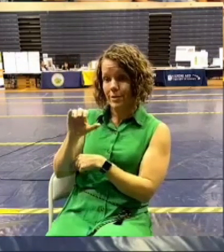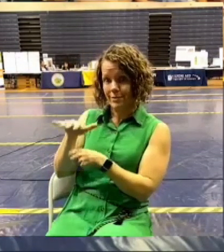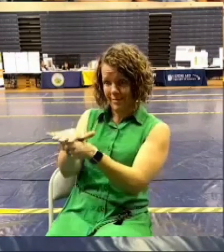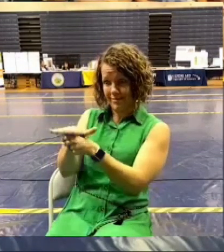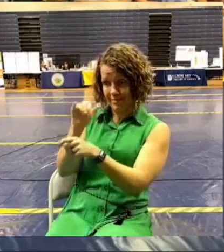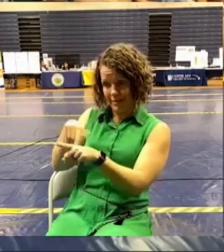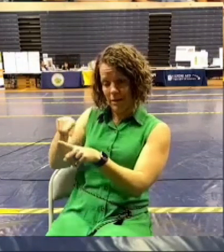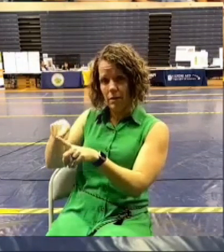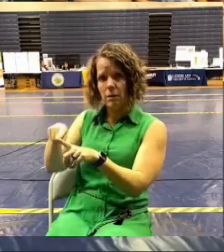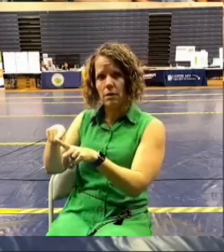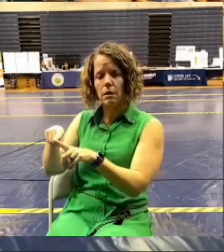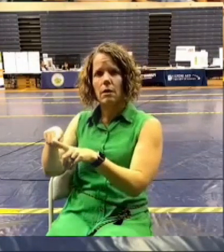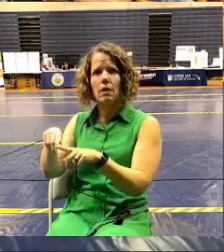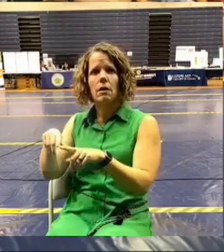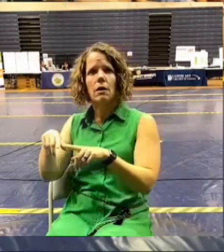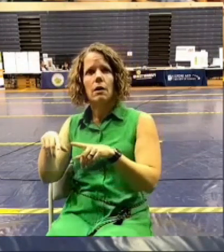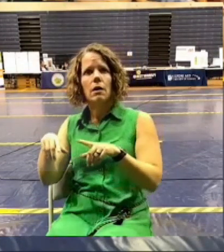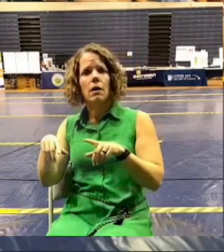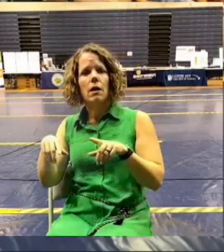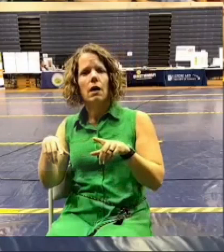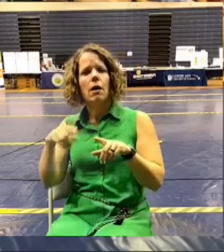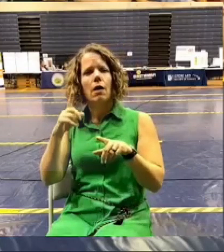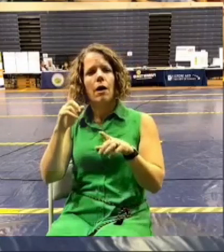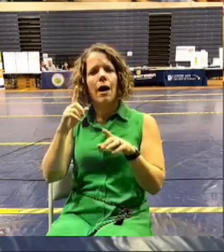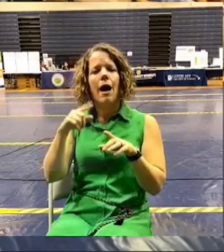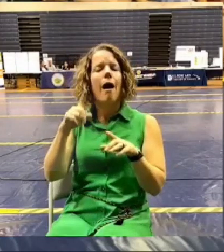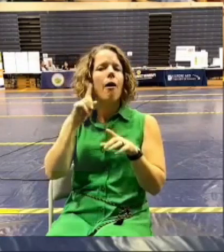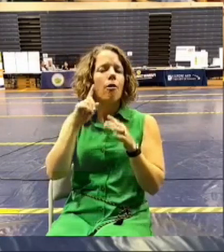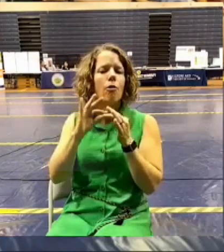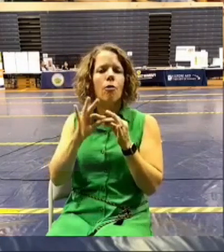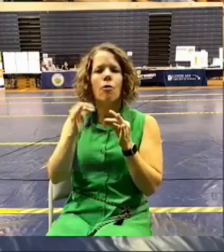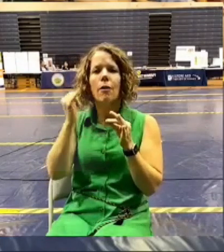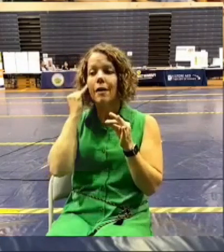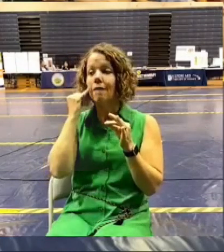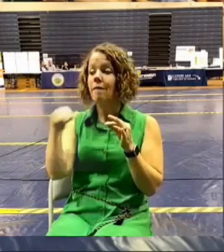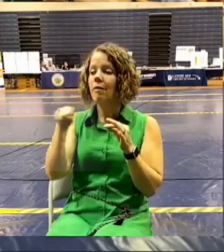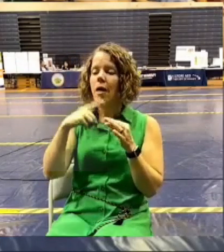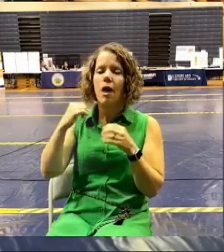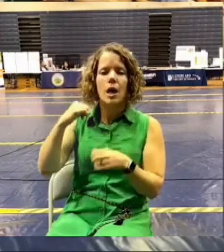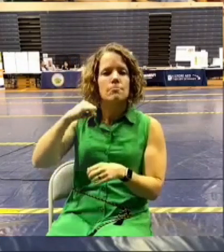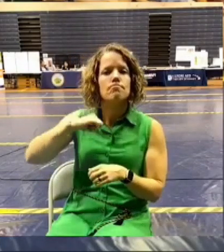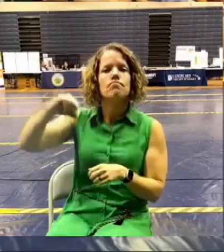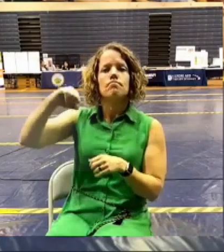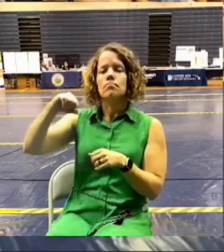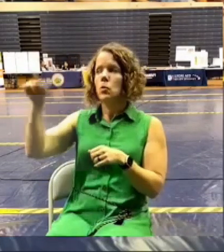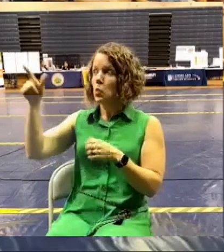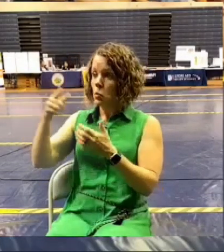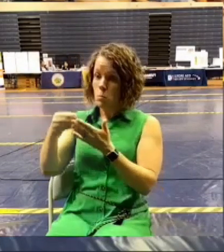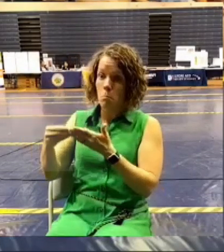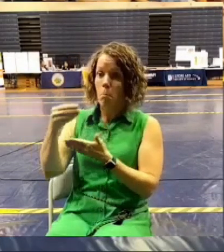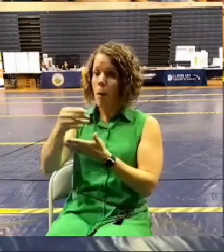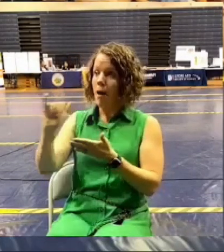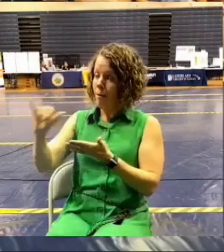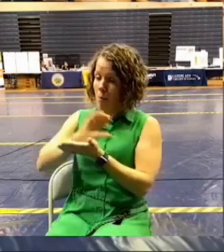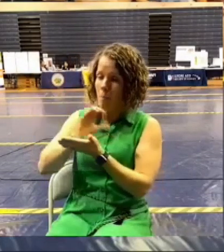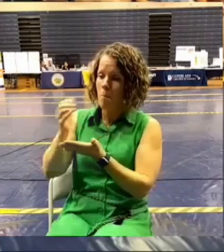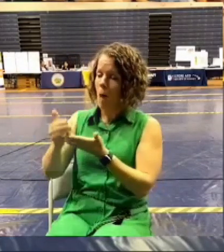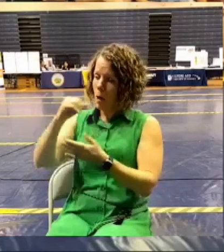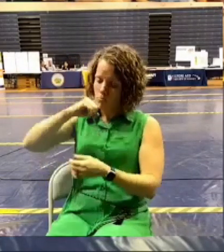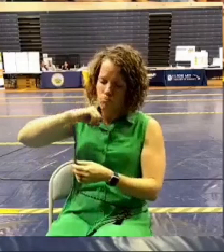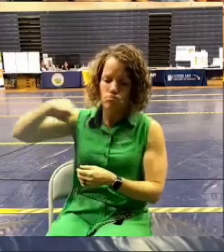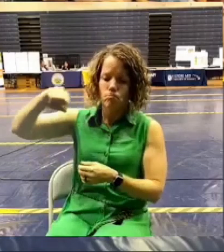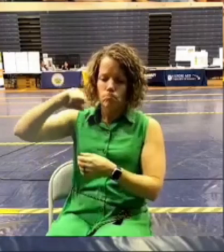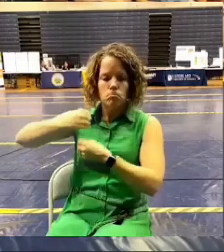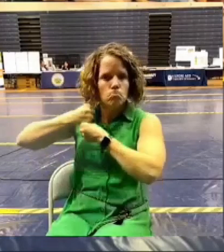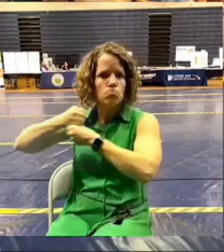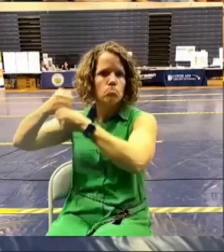I've heard that, well, if they protest the purchase price, that could delay it. I think legally we know that they can't, the county could have